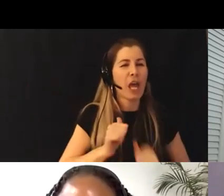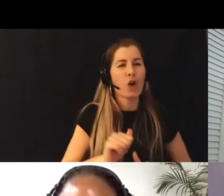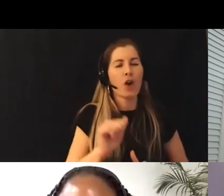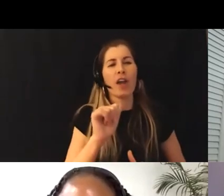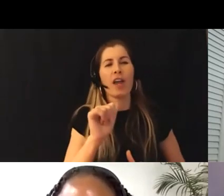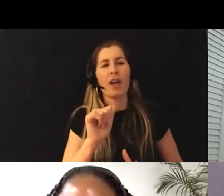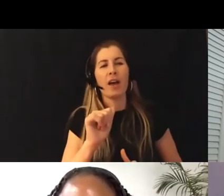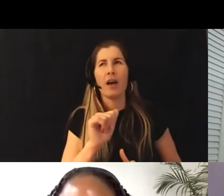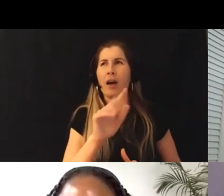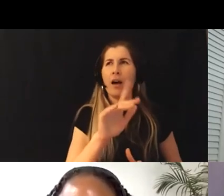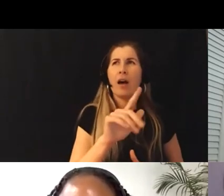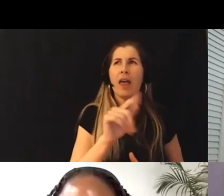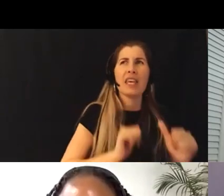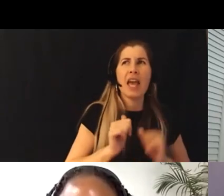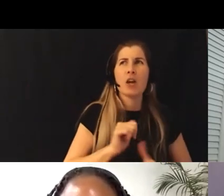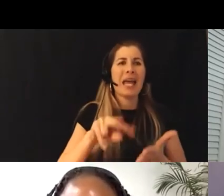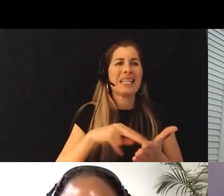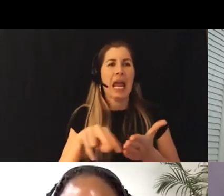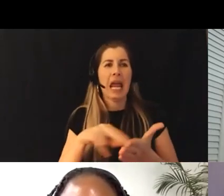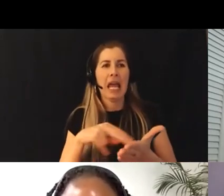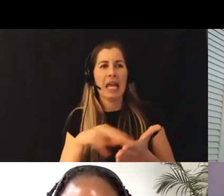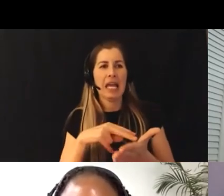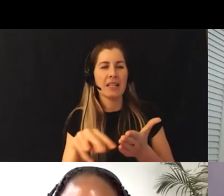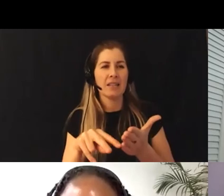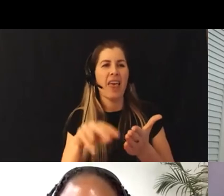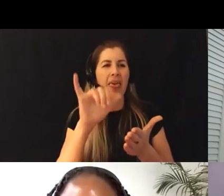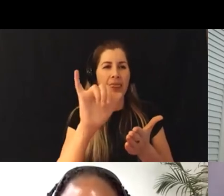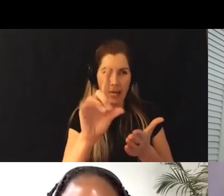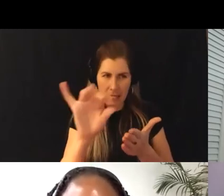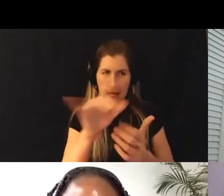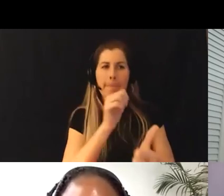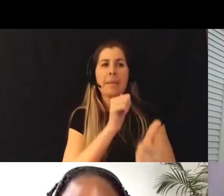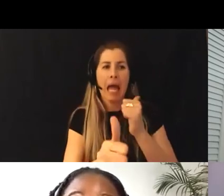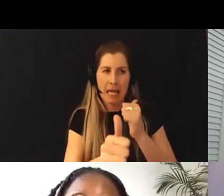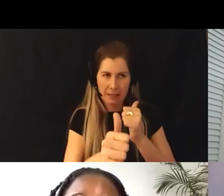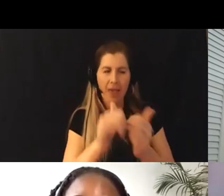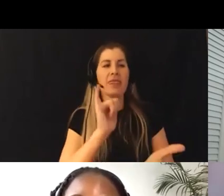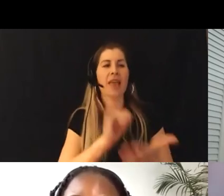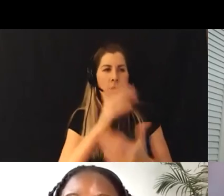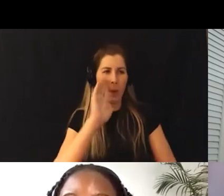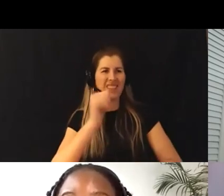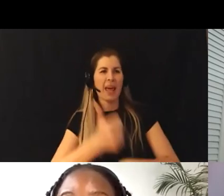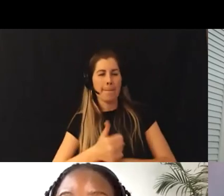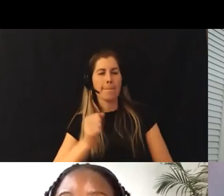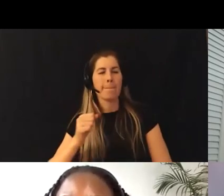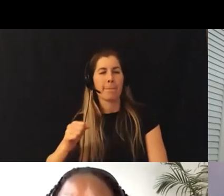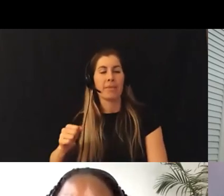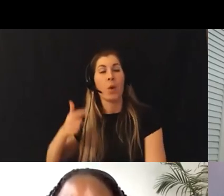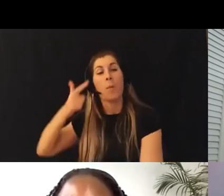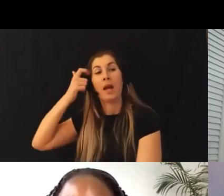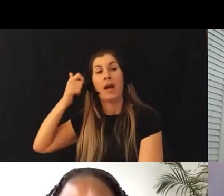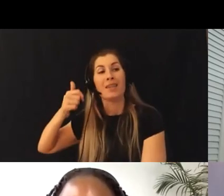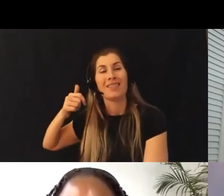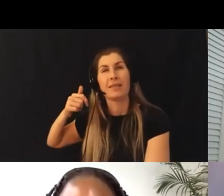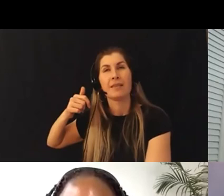theater and dance credential, and that did pass, and that is going into place. So that, because up in California, if you